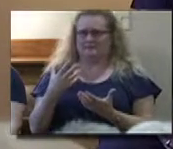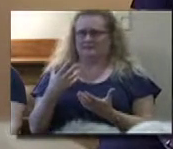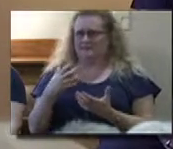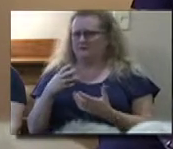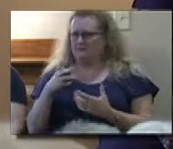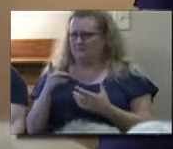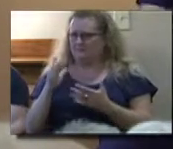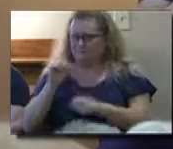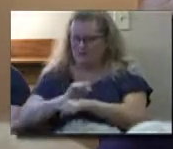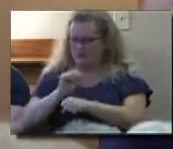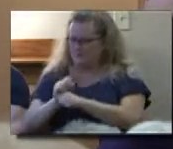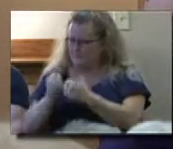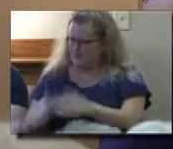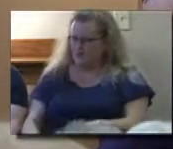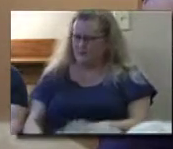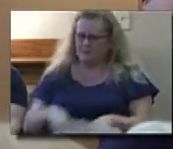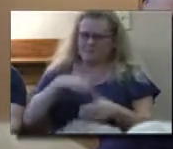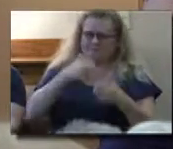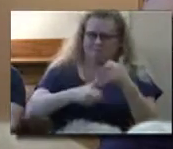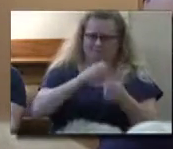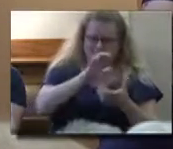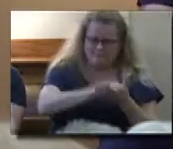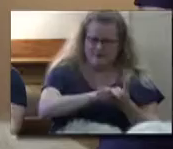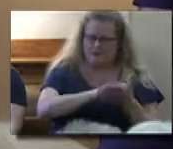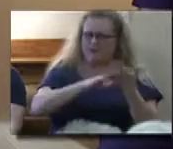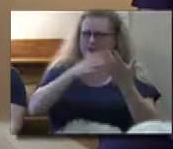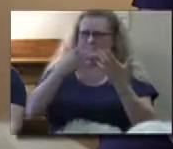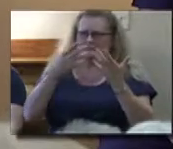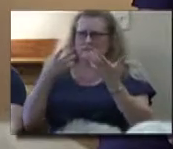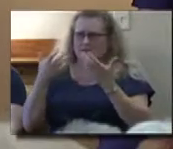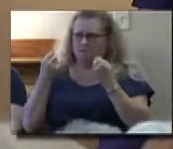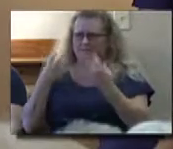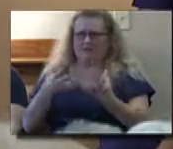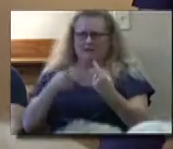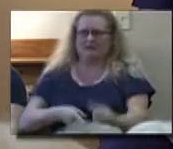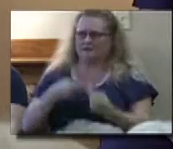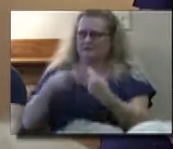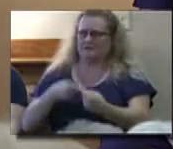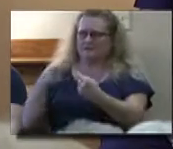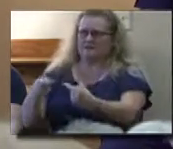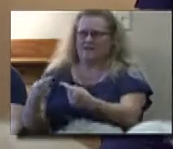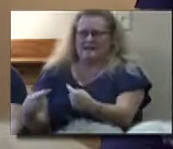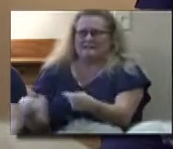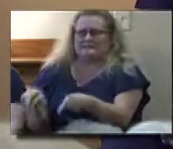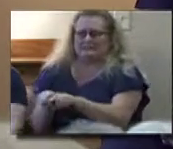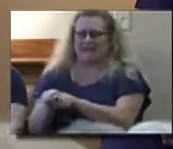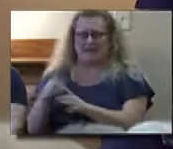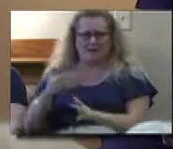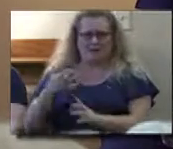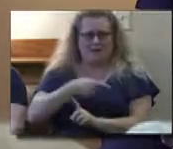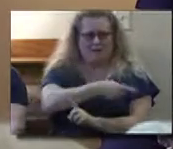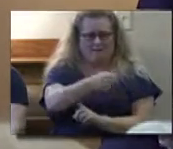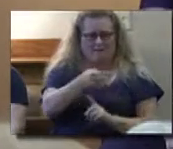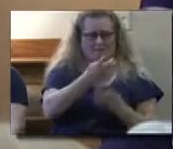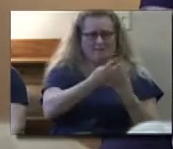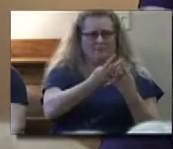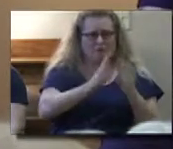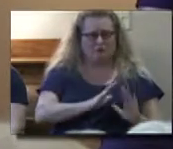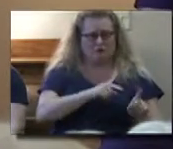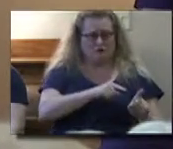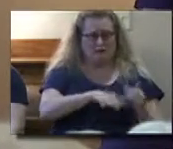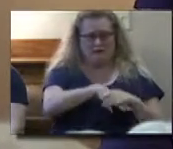difficulty in jobs. The same difficulties, by the way, that inmates have when they are released.